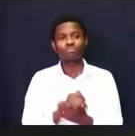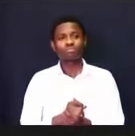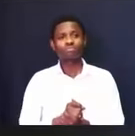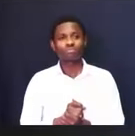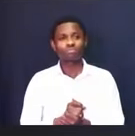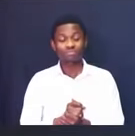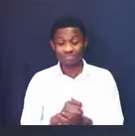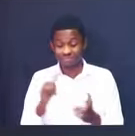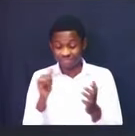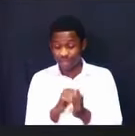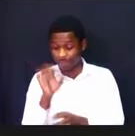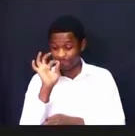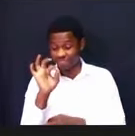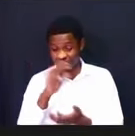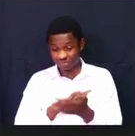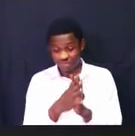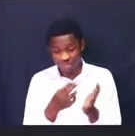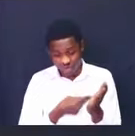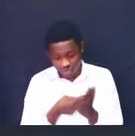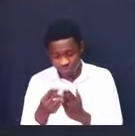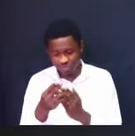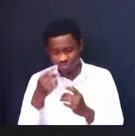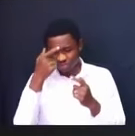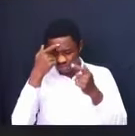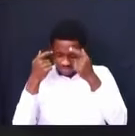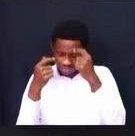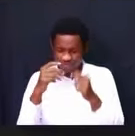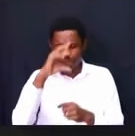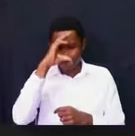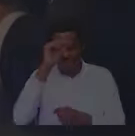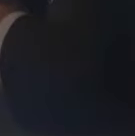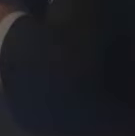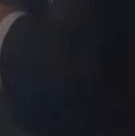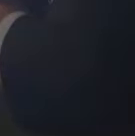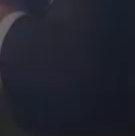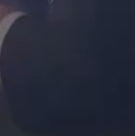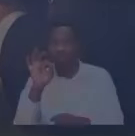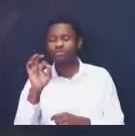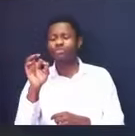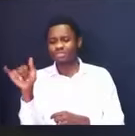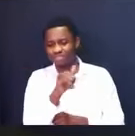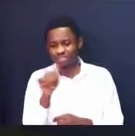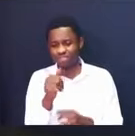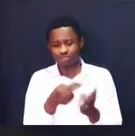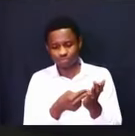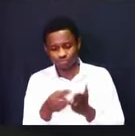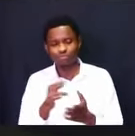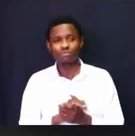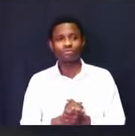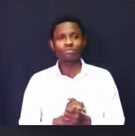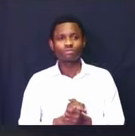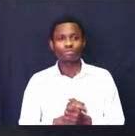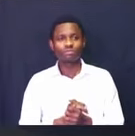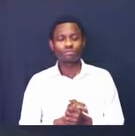man. If we said the okay asemno aye krong krong. The sermon is powerful. Asemno to me wom because the man is full of unction. If